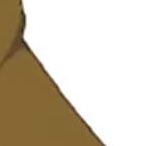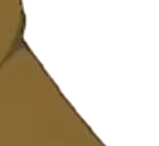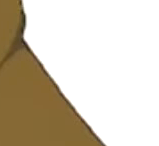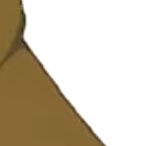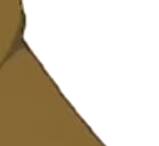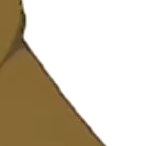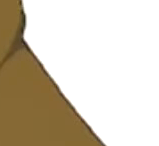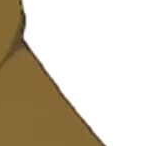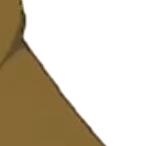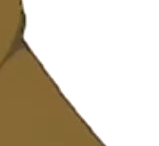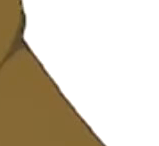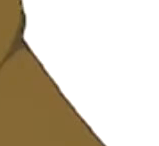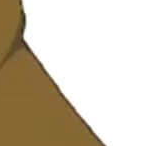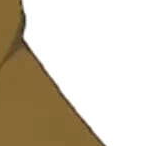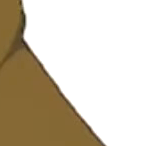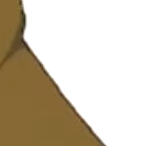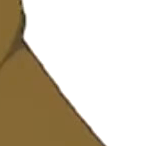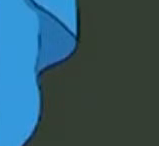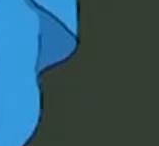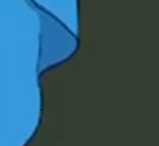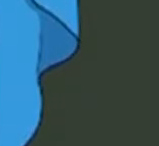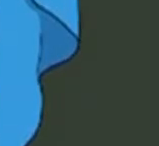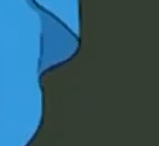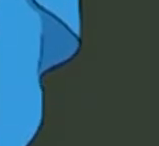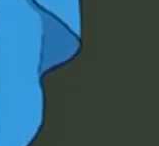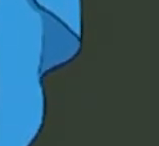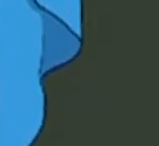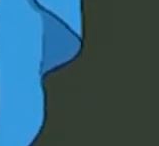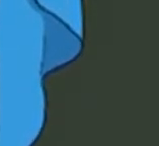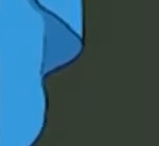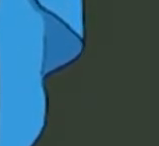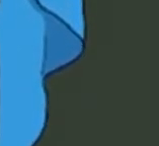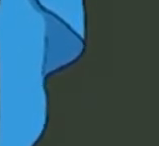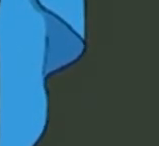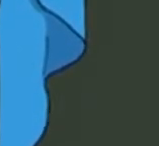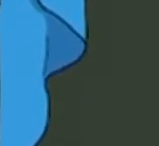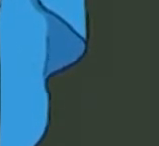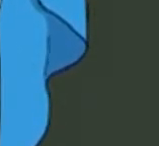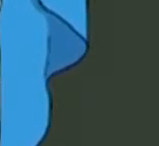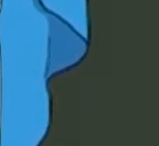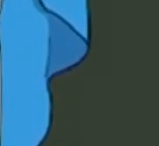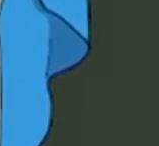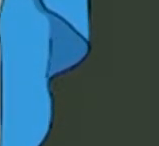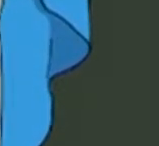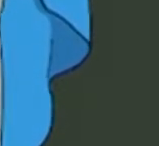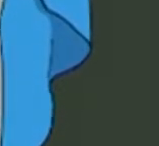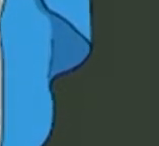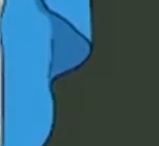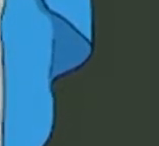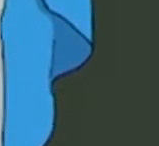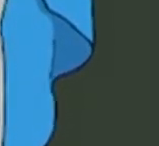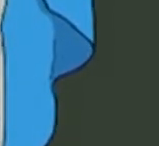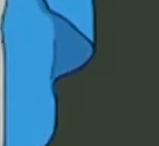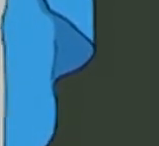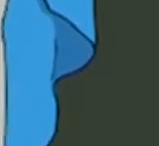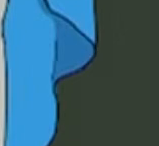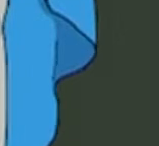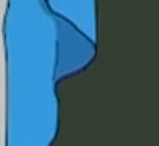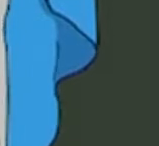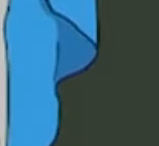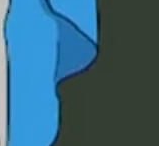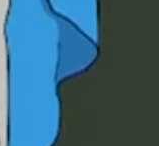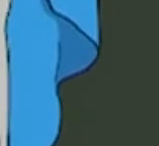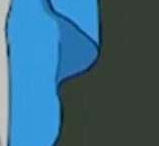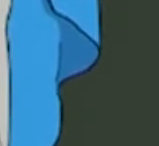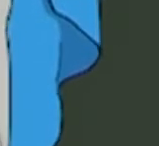*811. *963#. Hail Mary, full of grace, the Lord is with thee. Blessed art thou